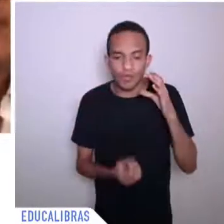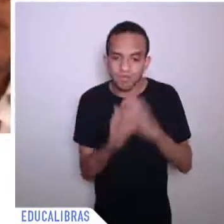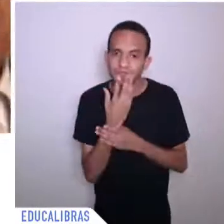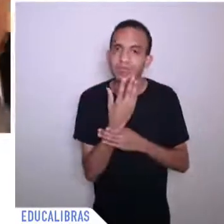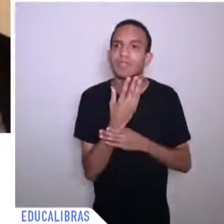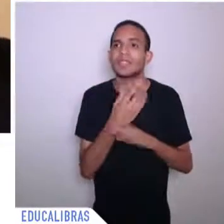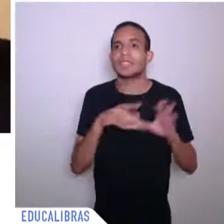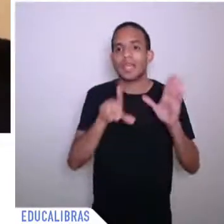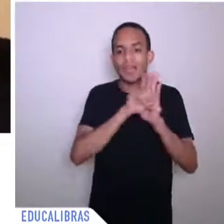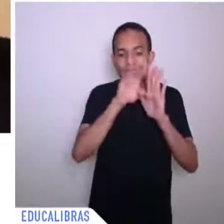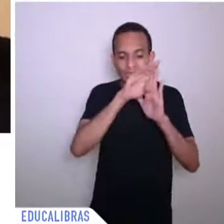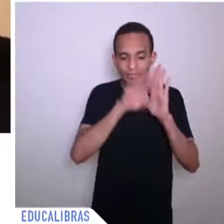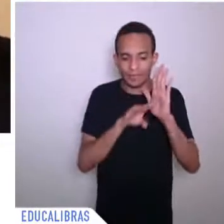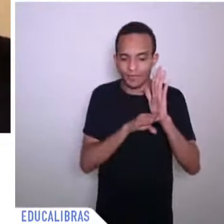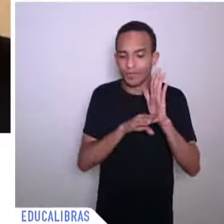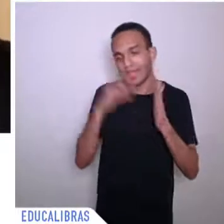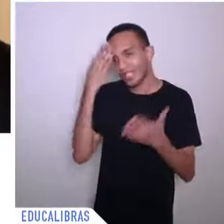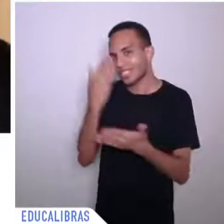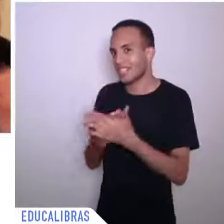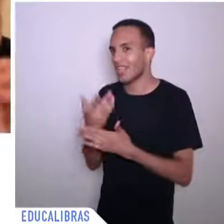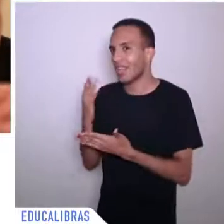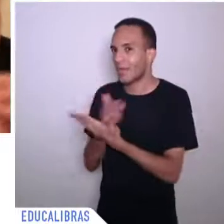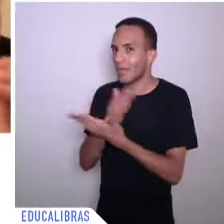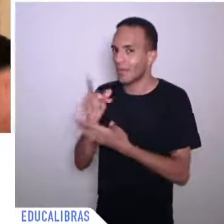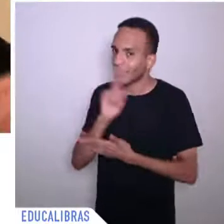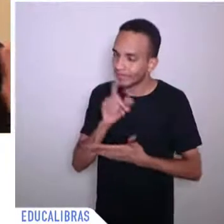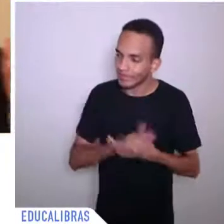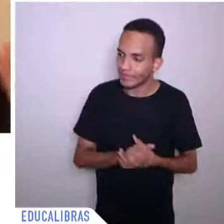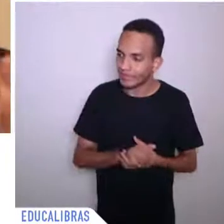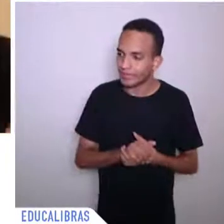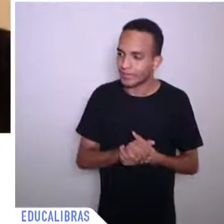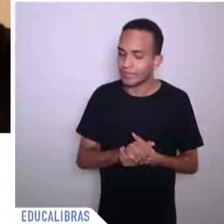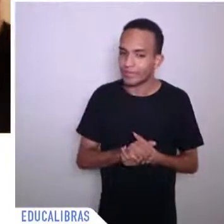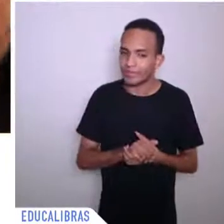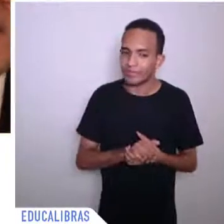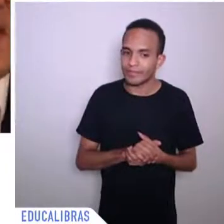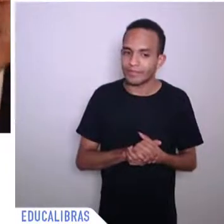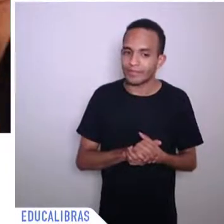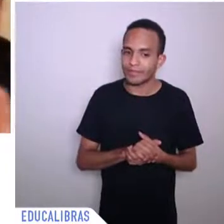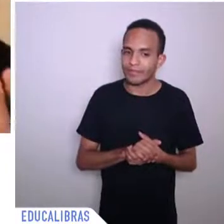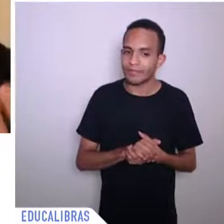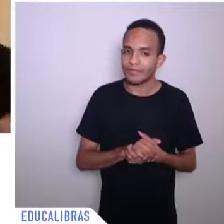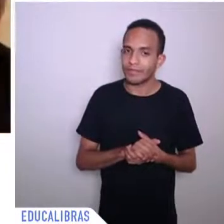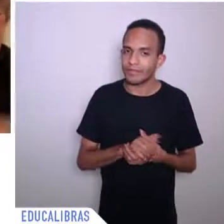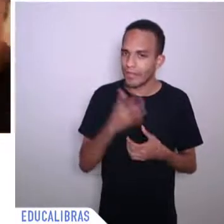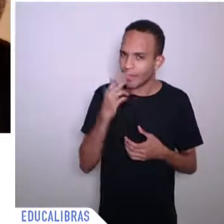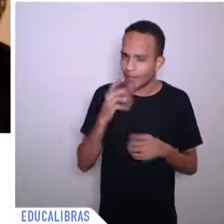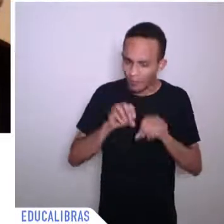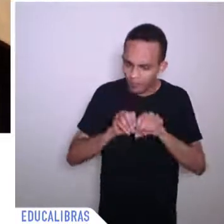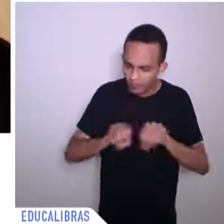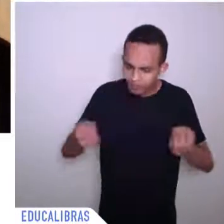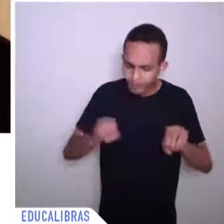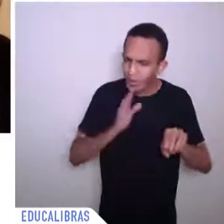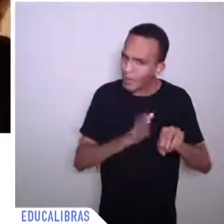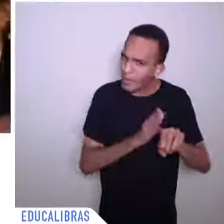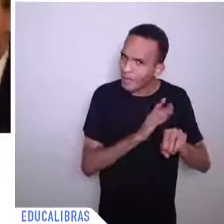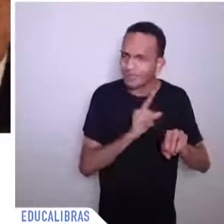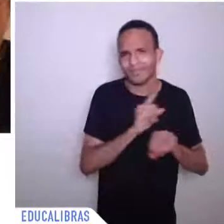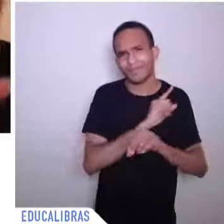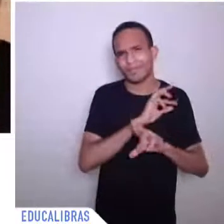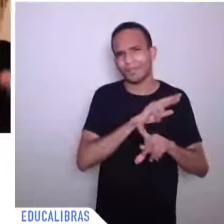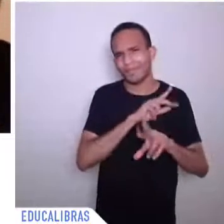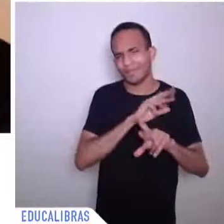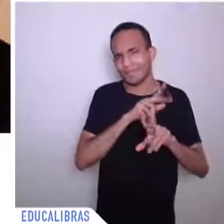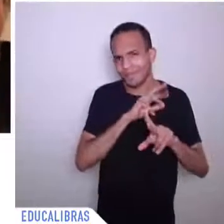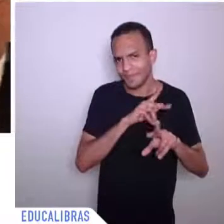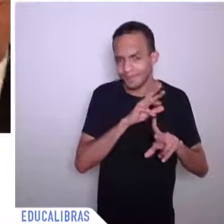knew how laws and sausages were made, they would not consume either of them. But